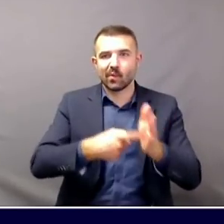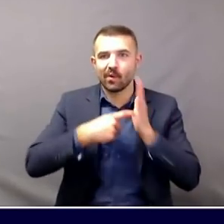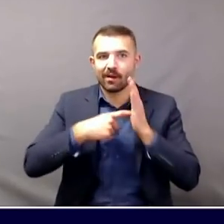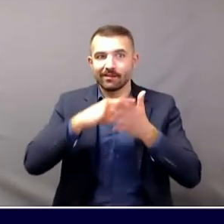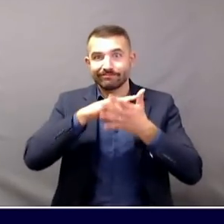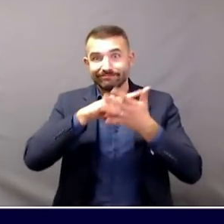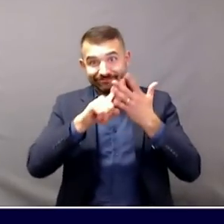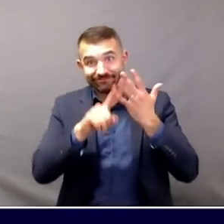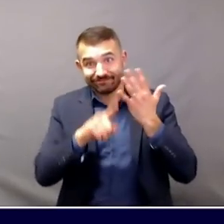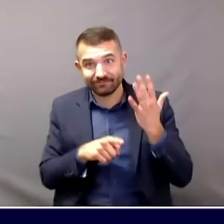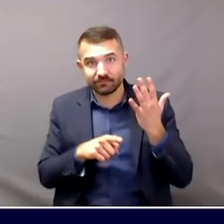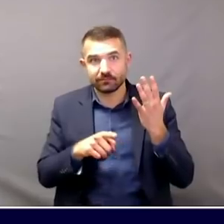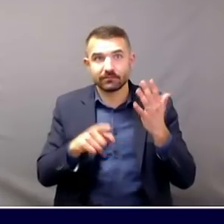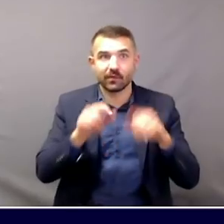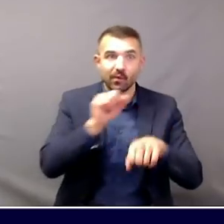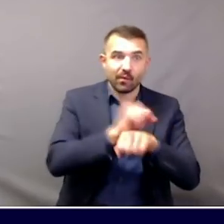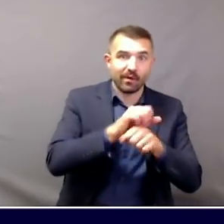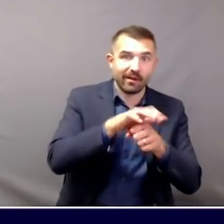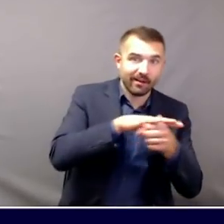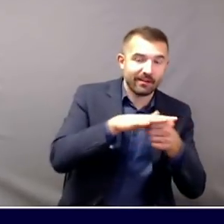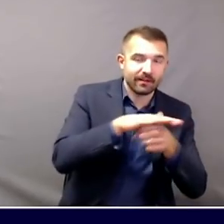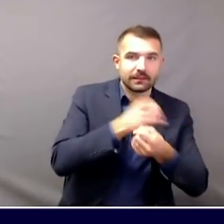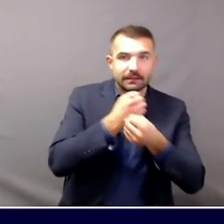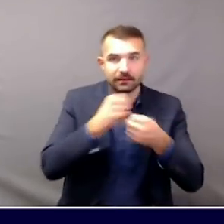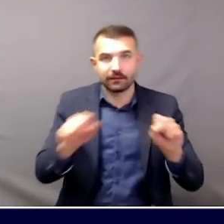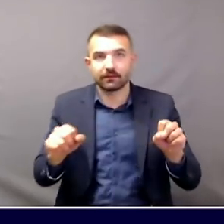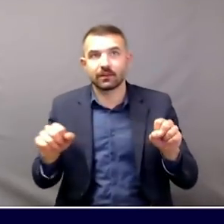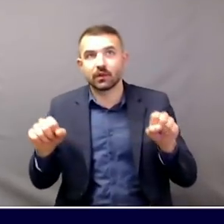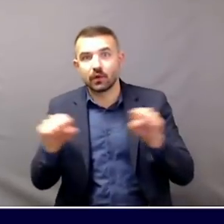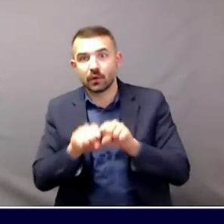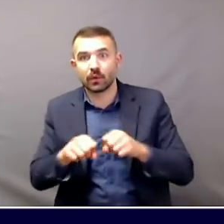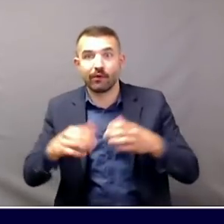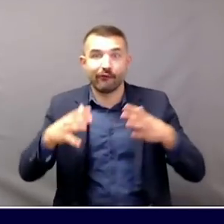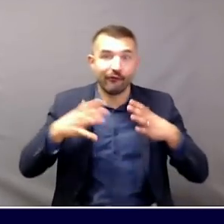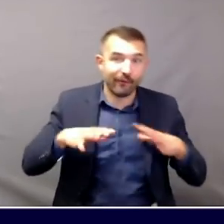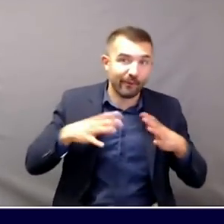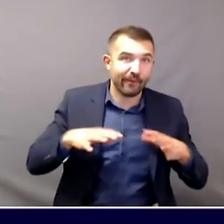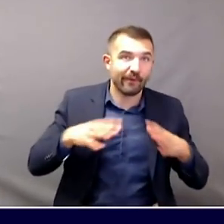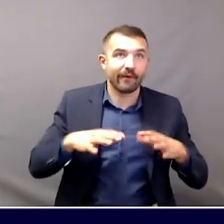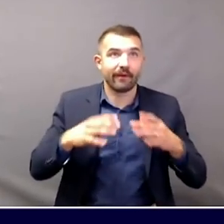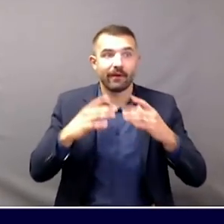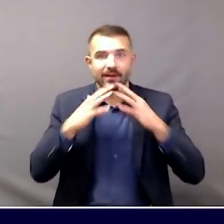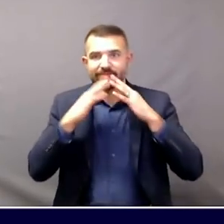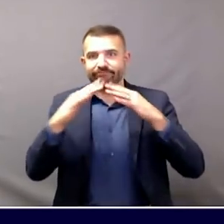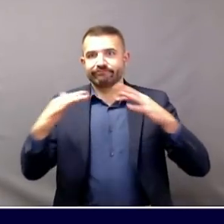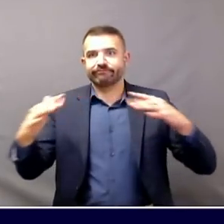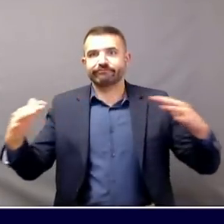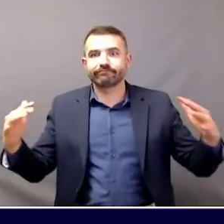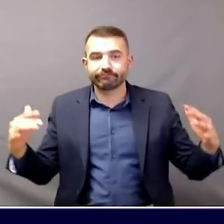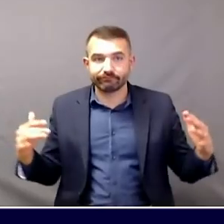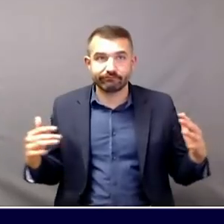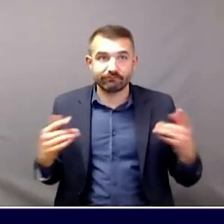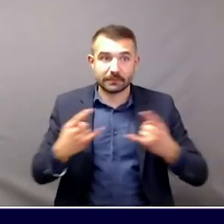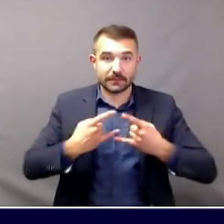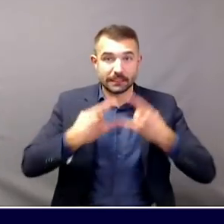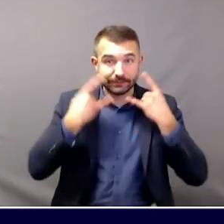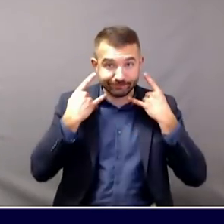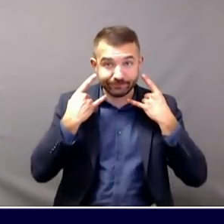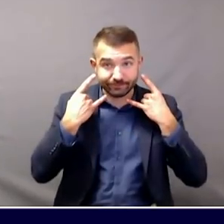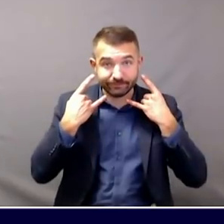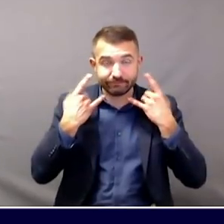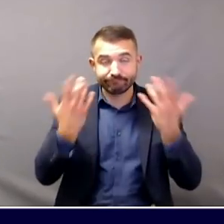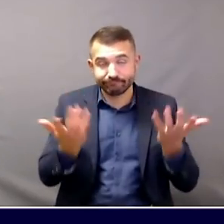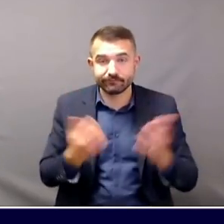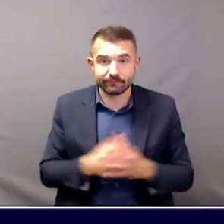don't consider this all that different, recognizing the fact that we do continue to have people who, for various reasons, don't wear